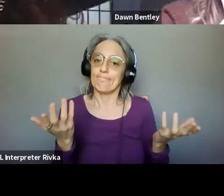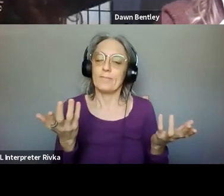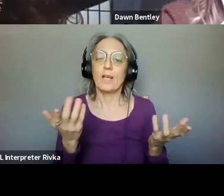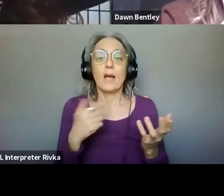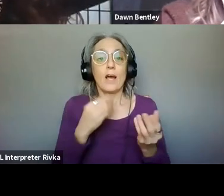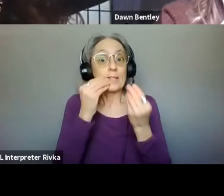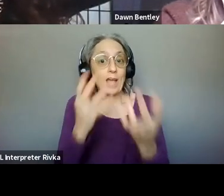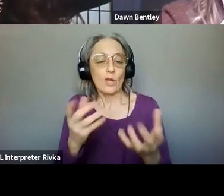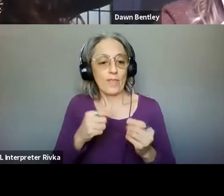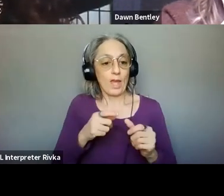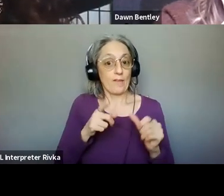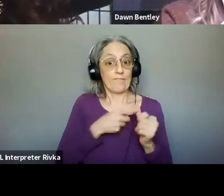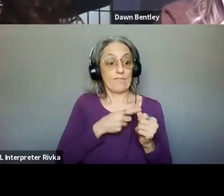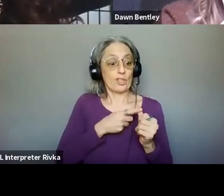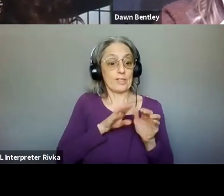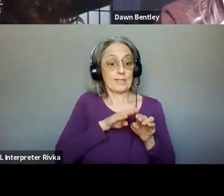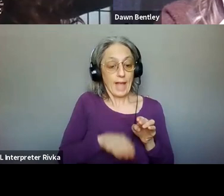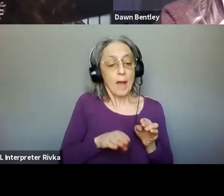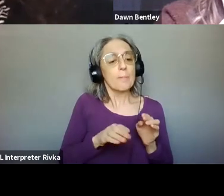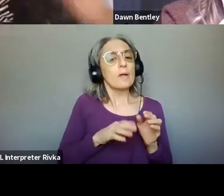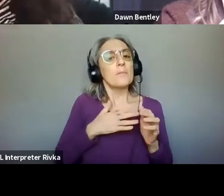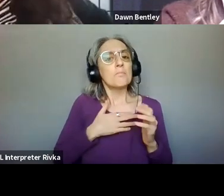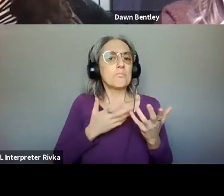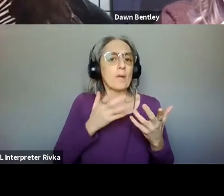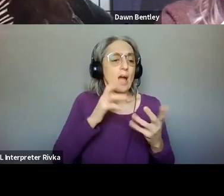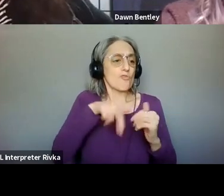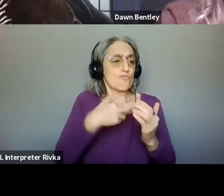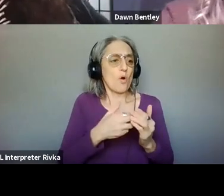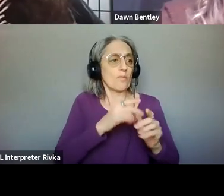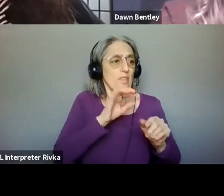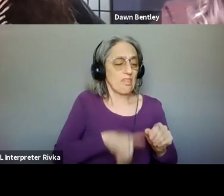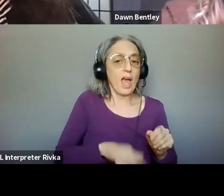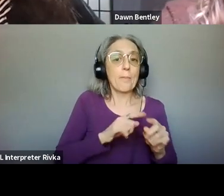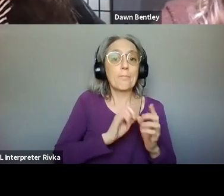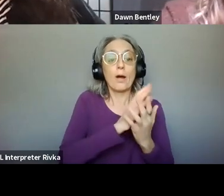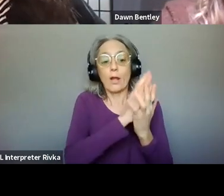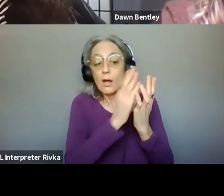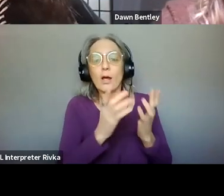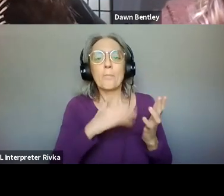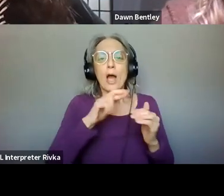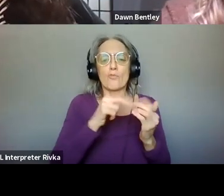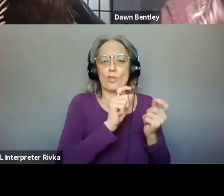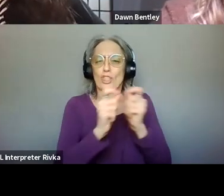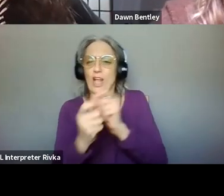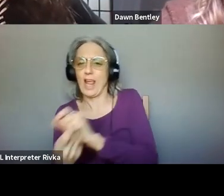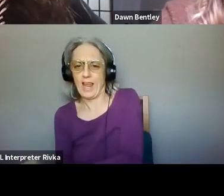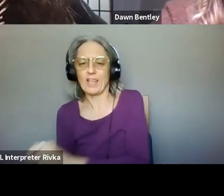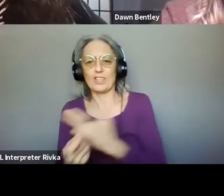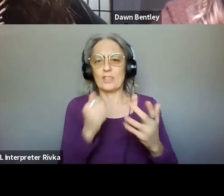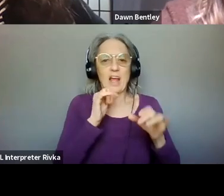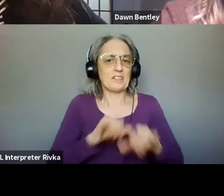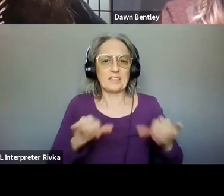process. And initially, when a guardianship and people need to realize the